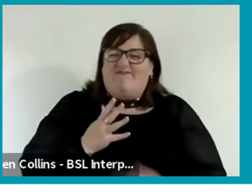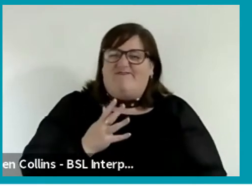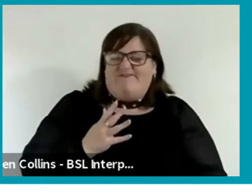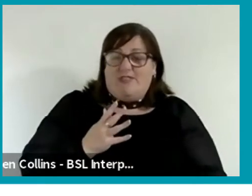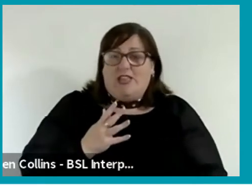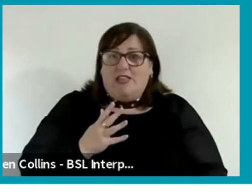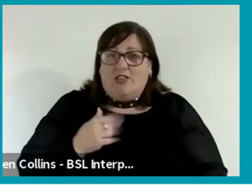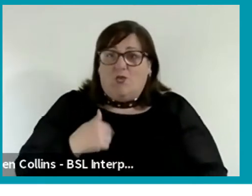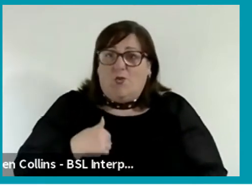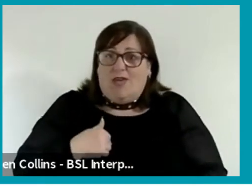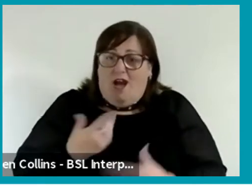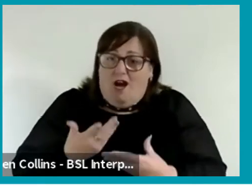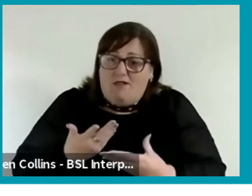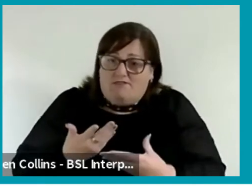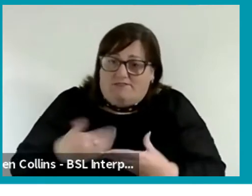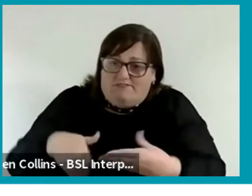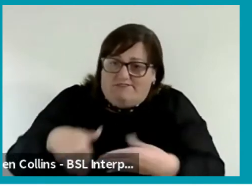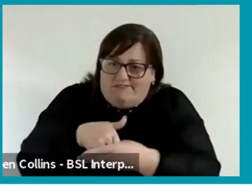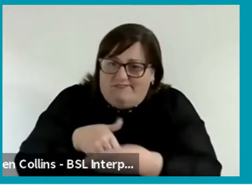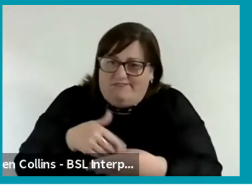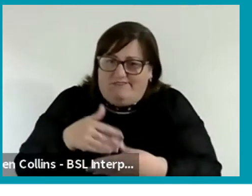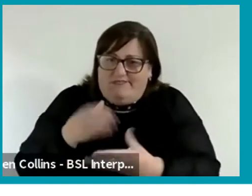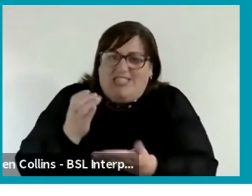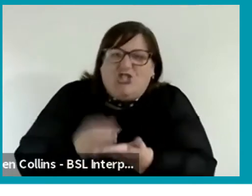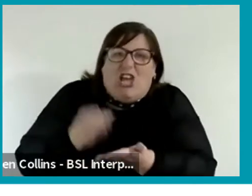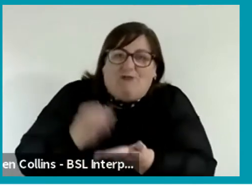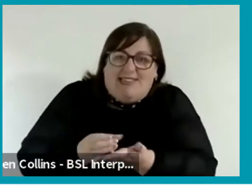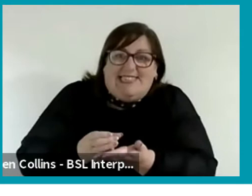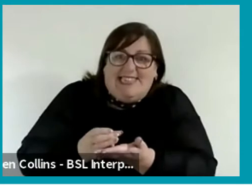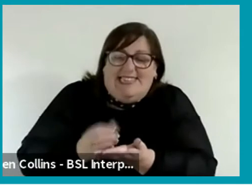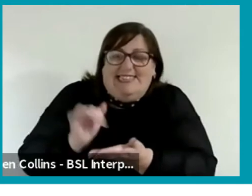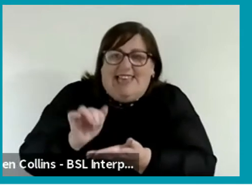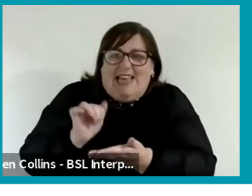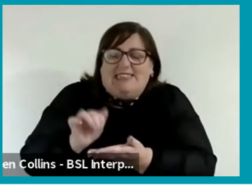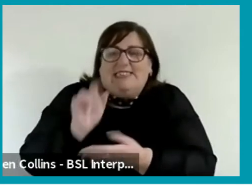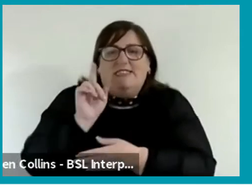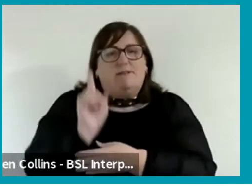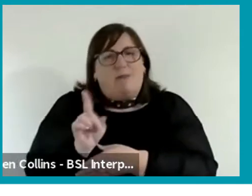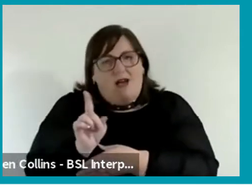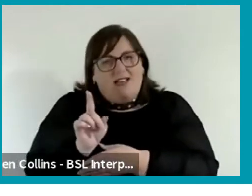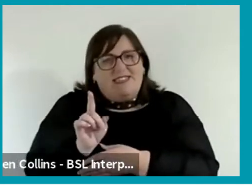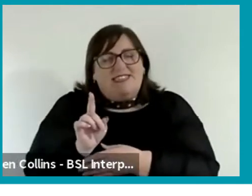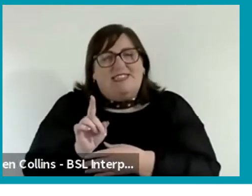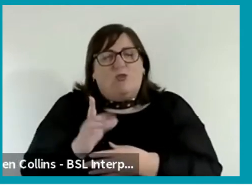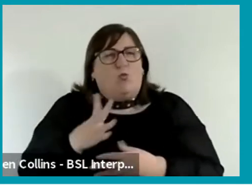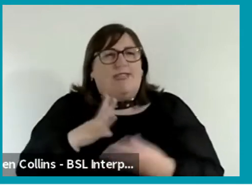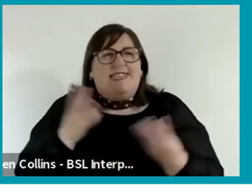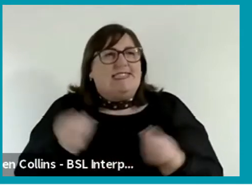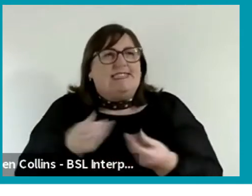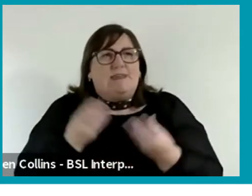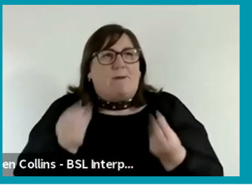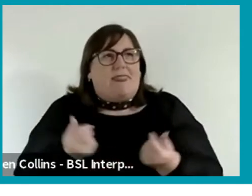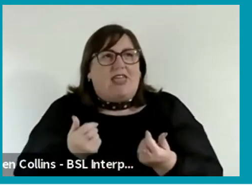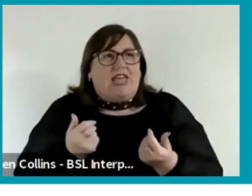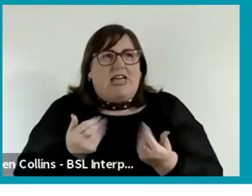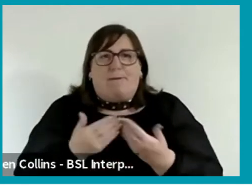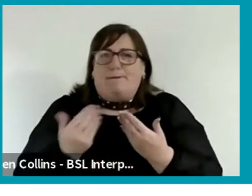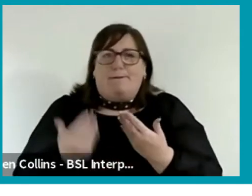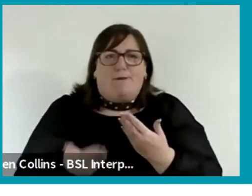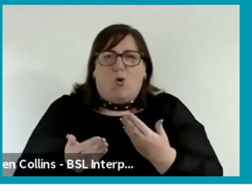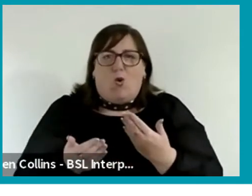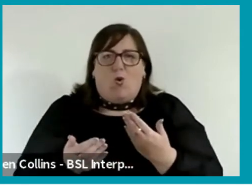I think there was a need for this company to be a little bit more intrinsic. And this, for me, is what adds that kind of that value to what we're doing.